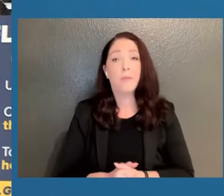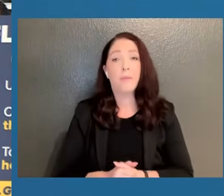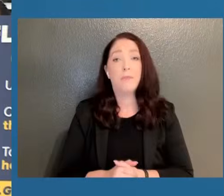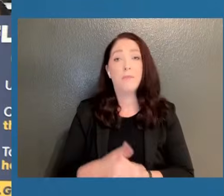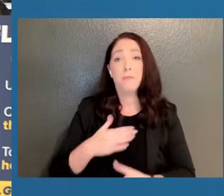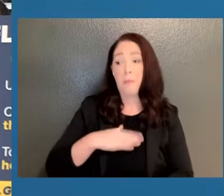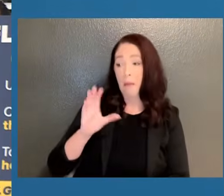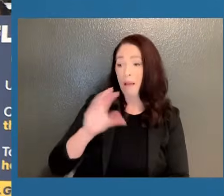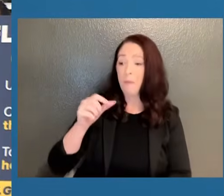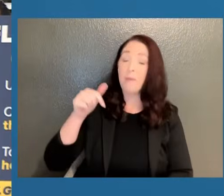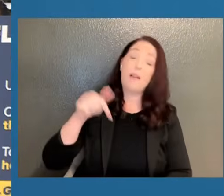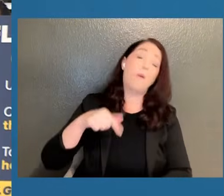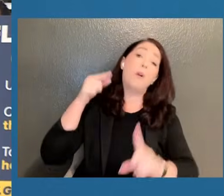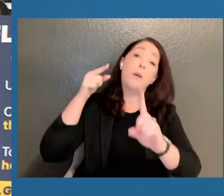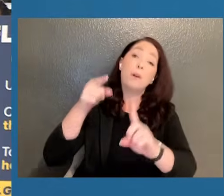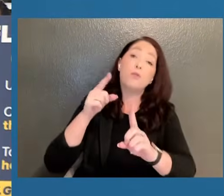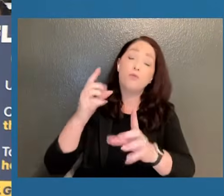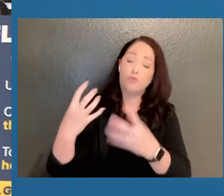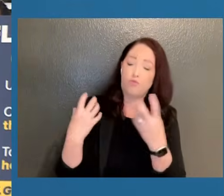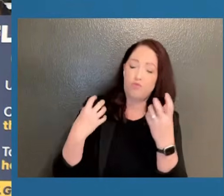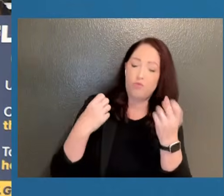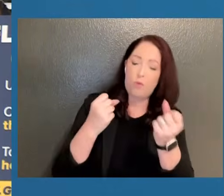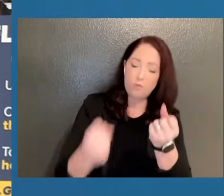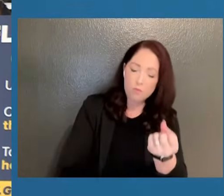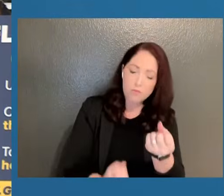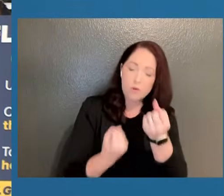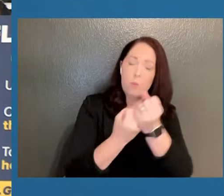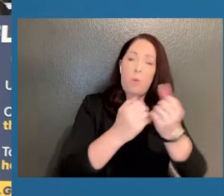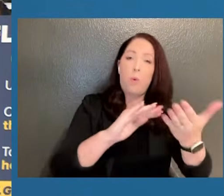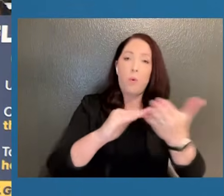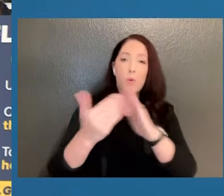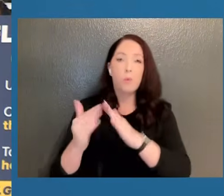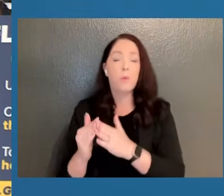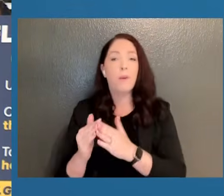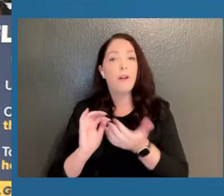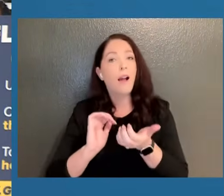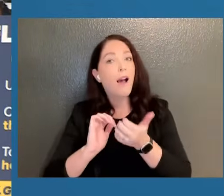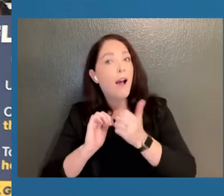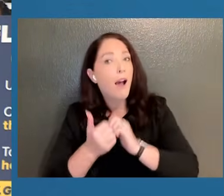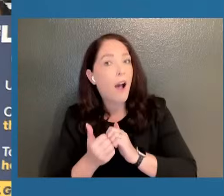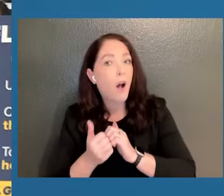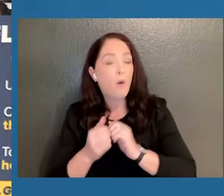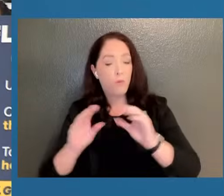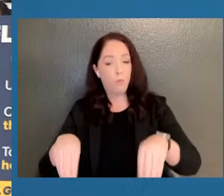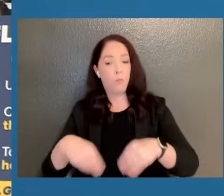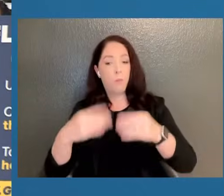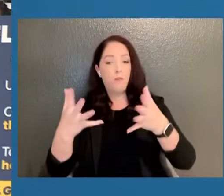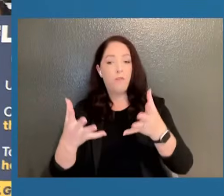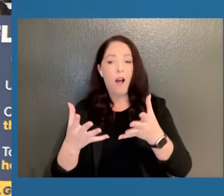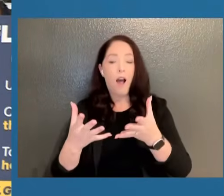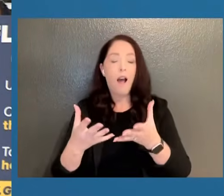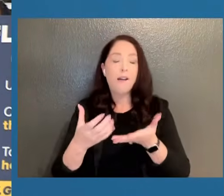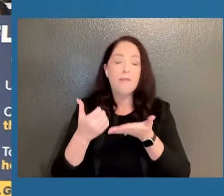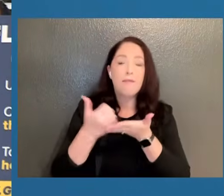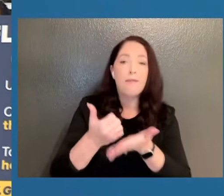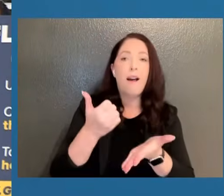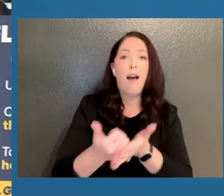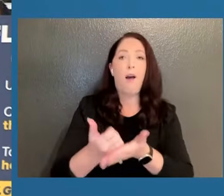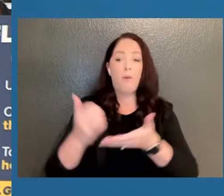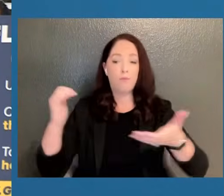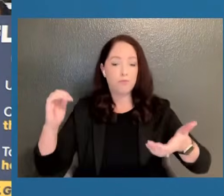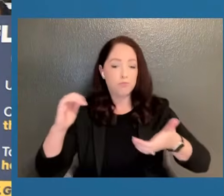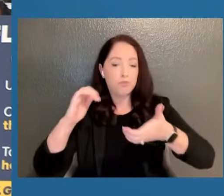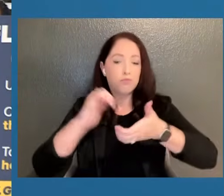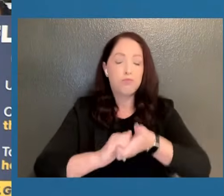and support our community by providing comprehensive, compassionate services in partnership with our neighbors. This